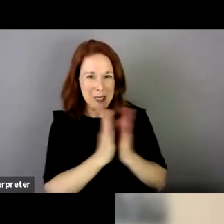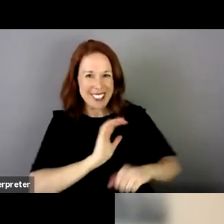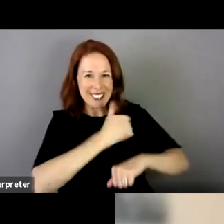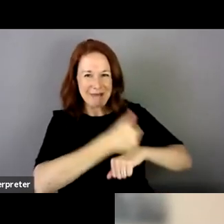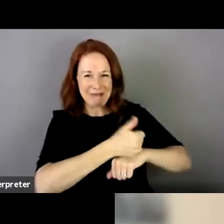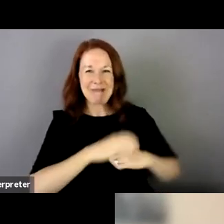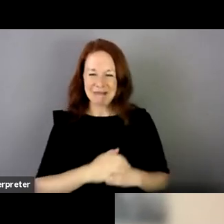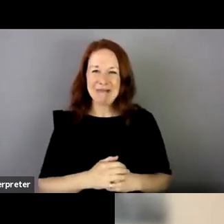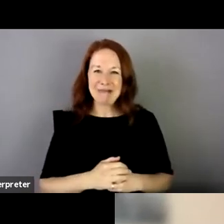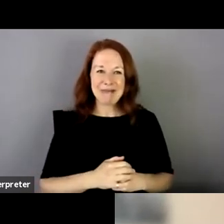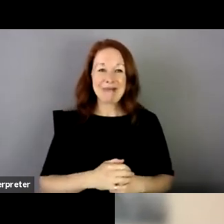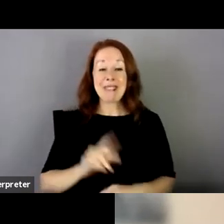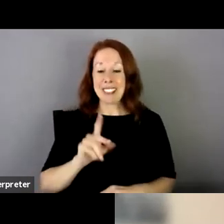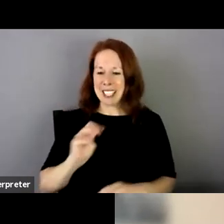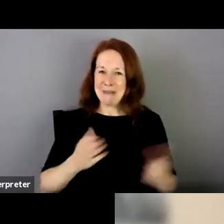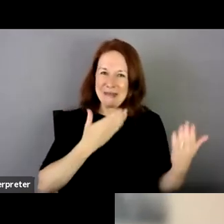Thank you.